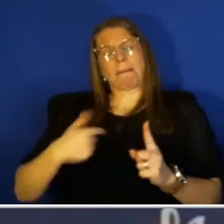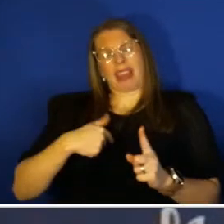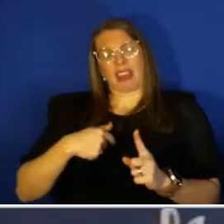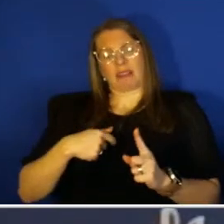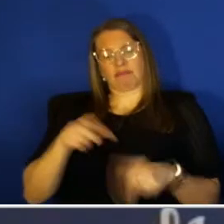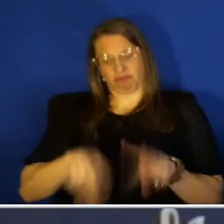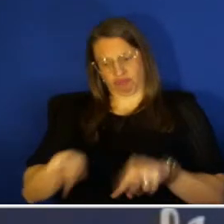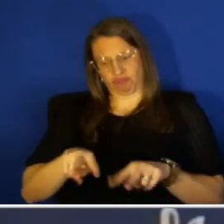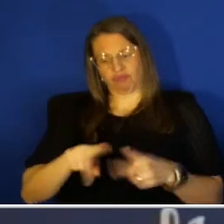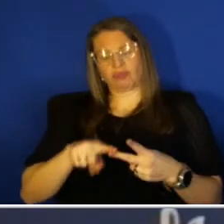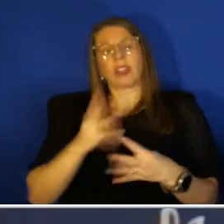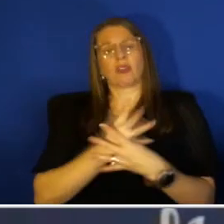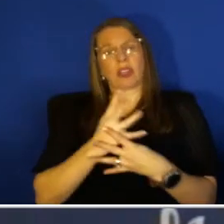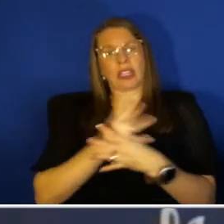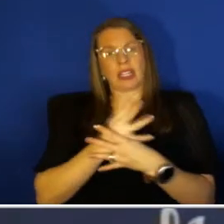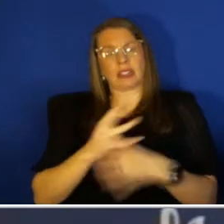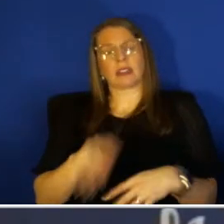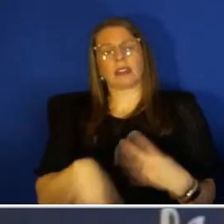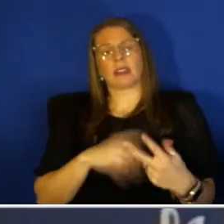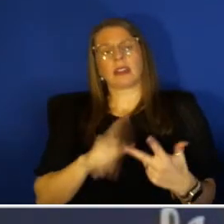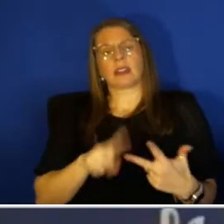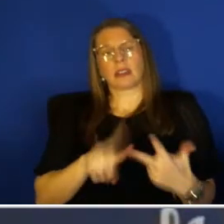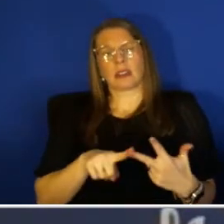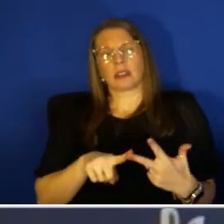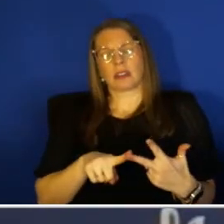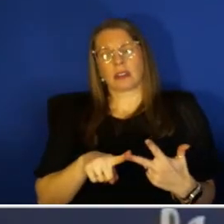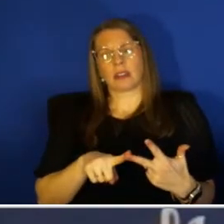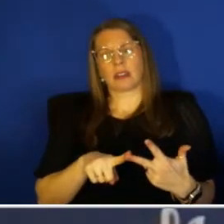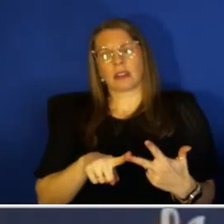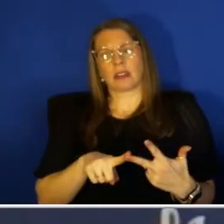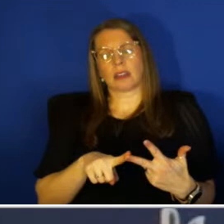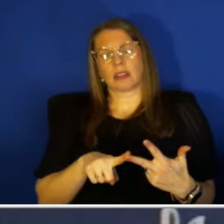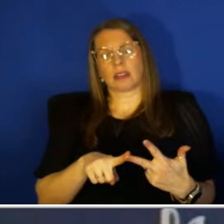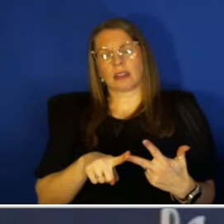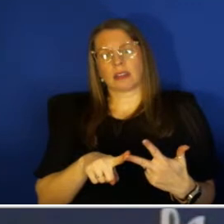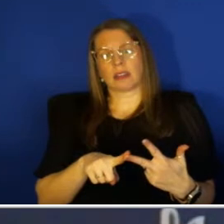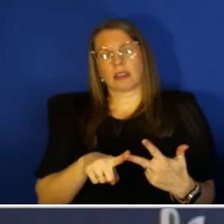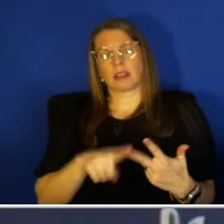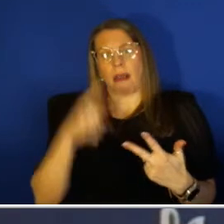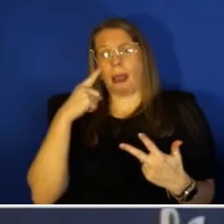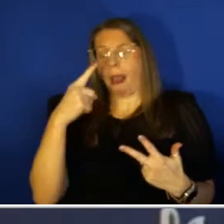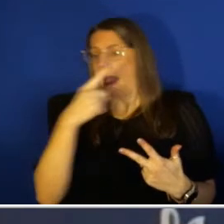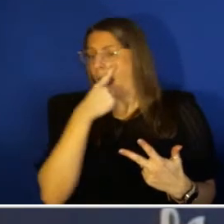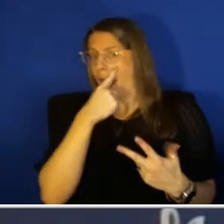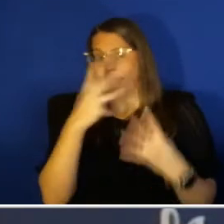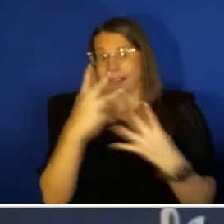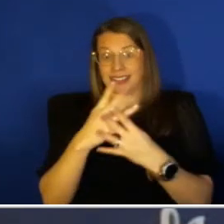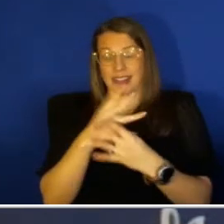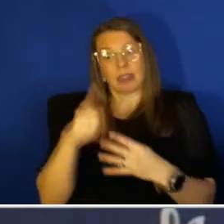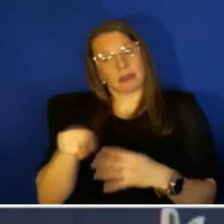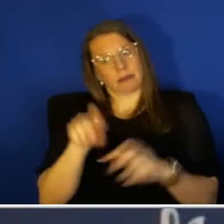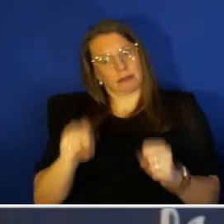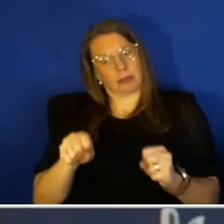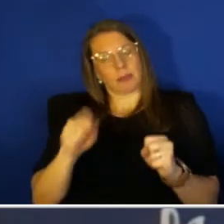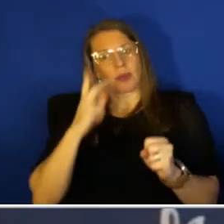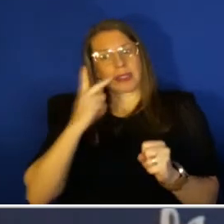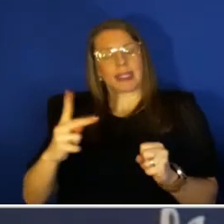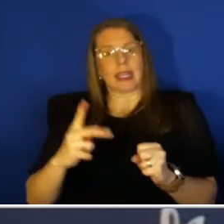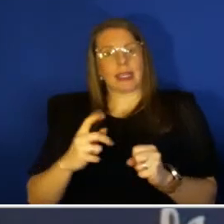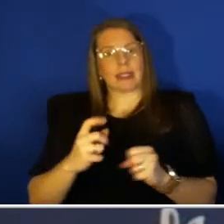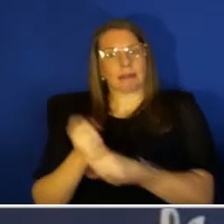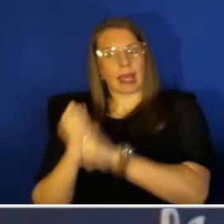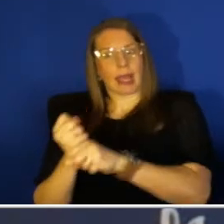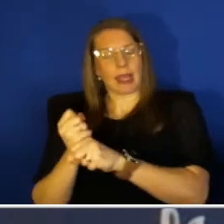do screening, oral screening. We do eye screening. Obviously, guys need to be able to see to hit the ball or to throw the